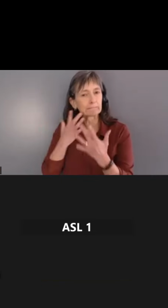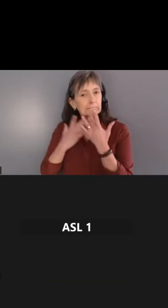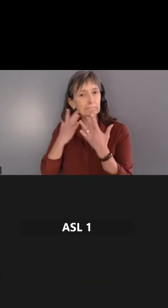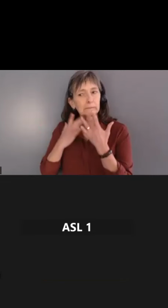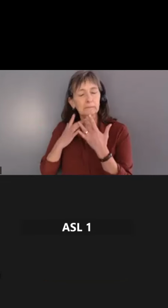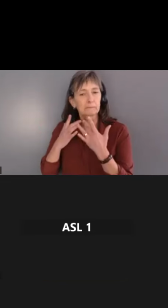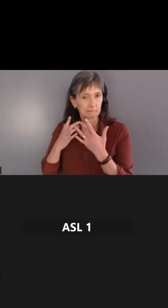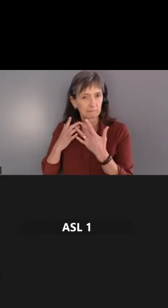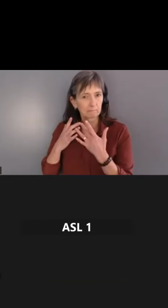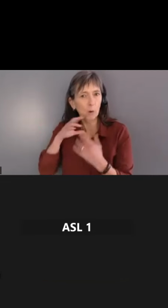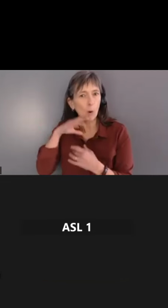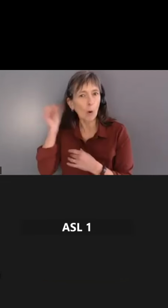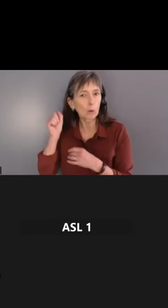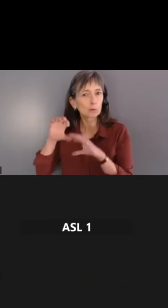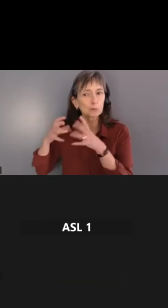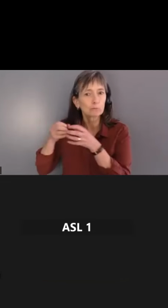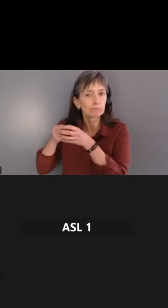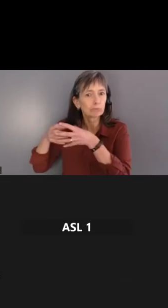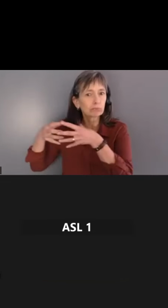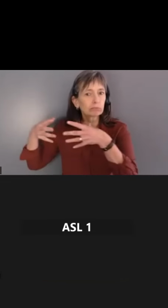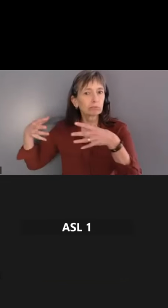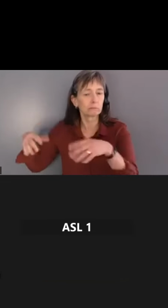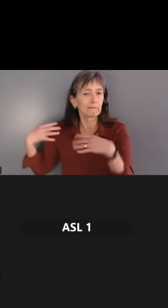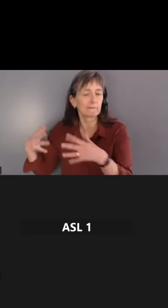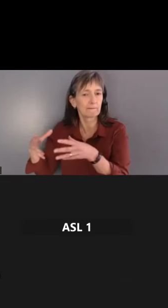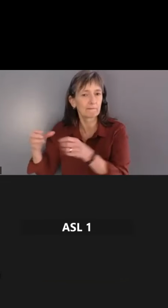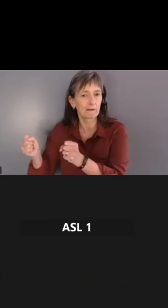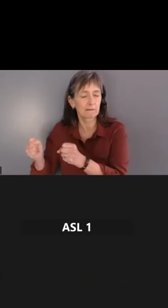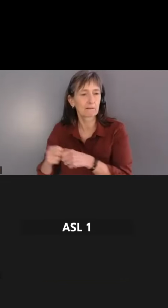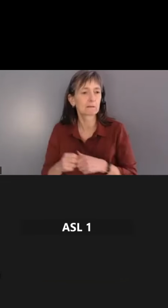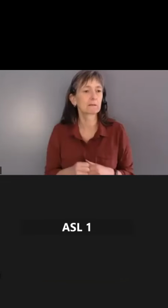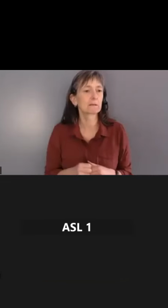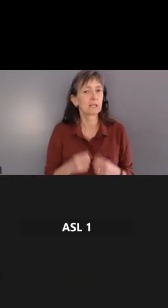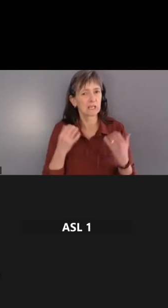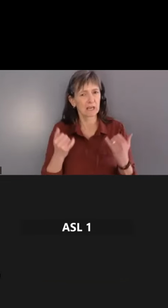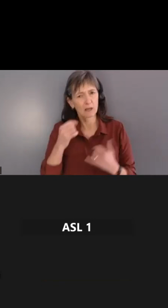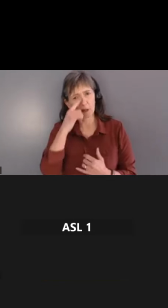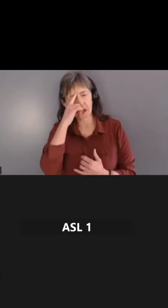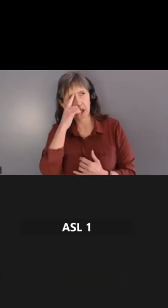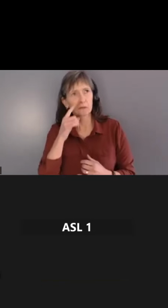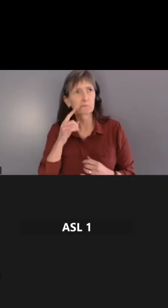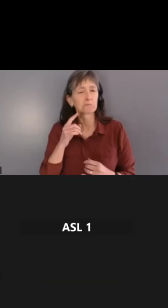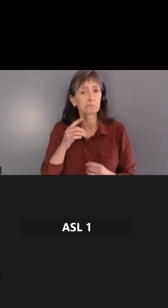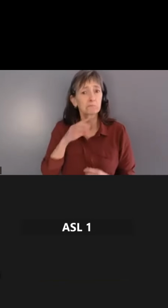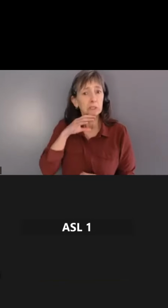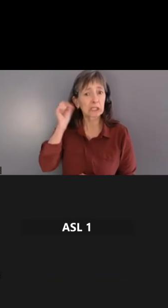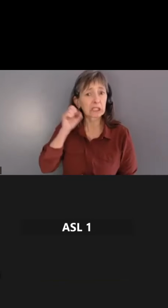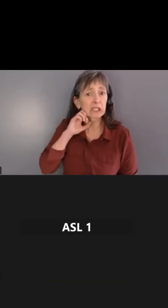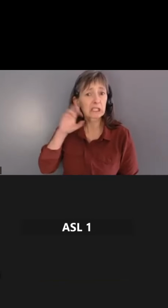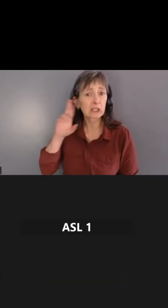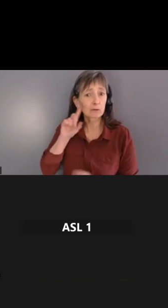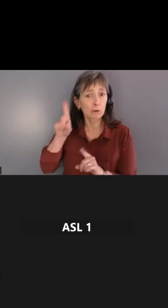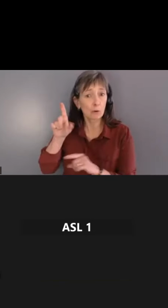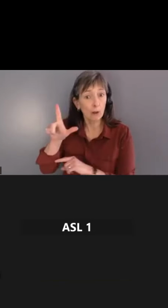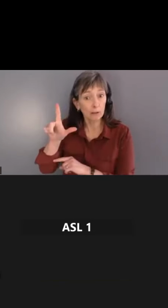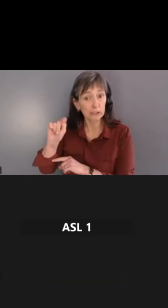adults in the country, of older adults in the country. When we think about the number of Canadians receiving long-term care today, only a small proportion